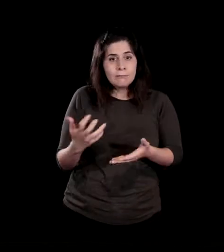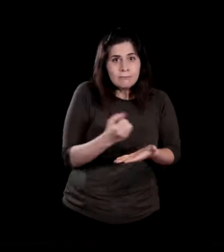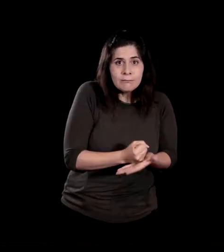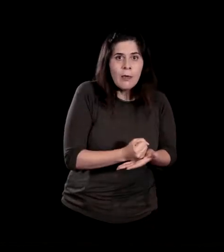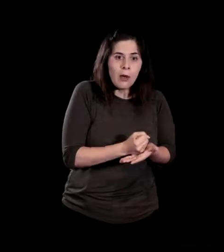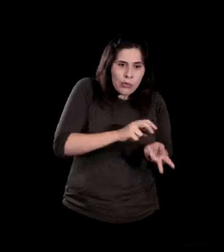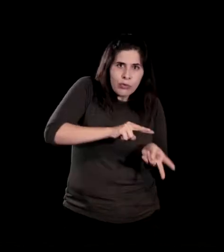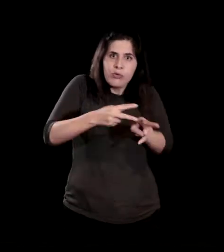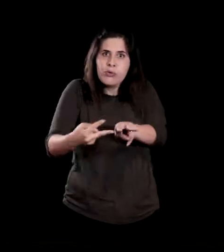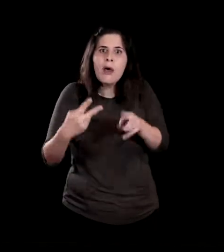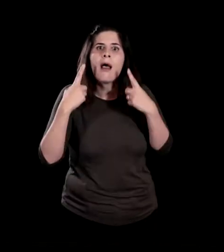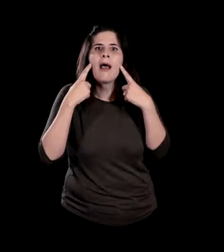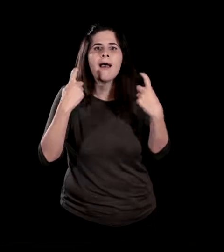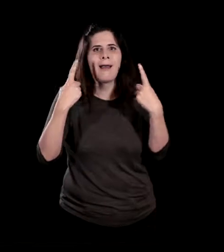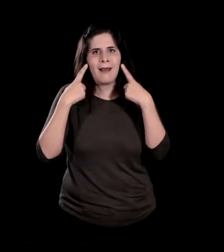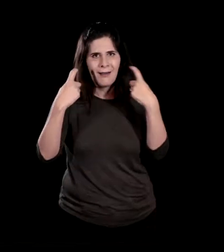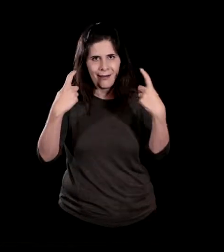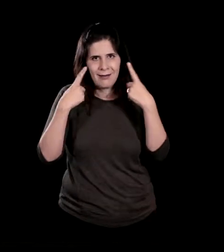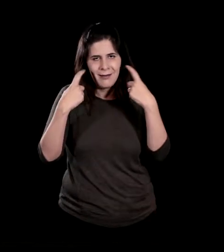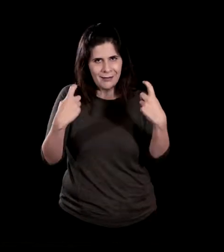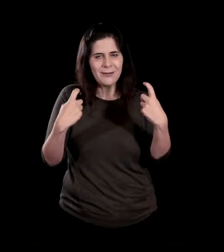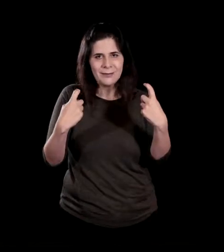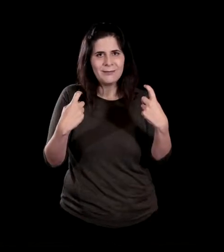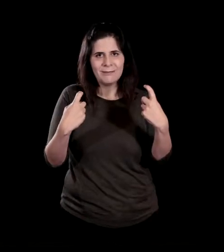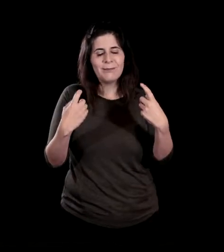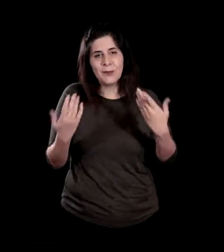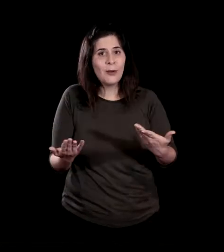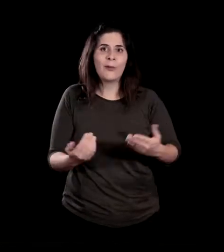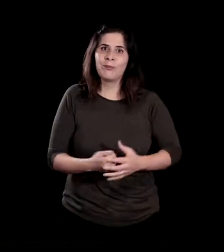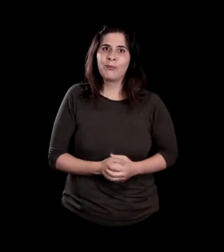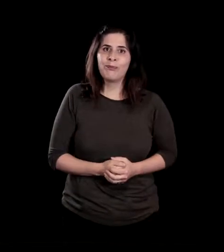this frequency in your sound system. So now